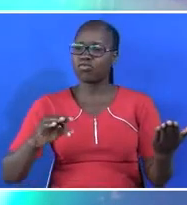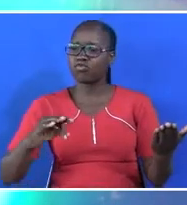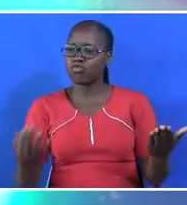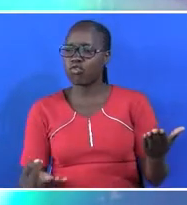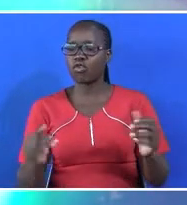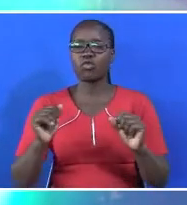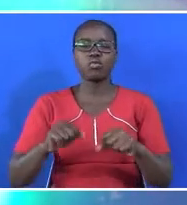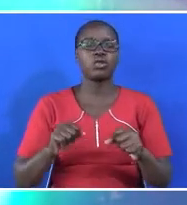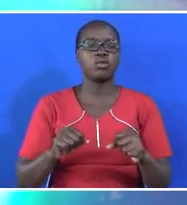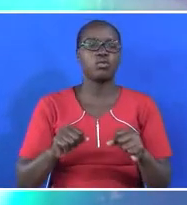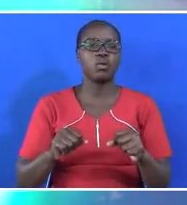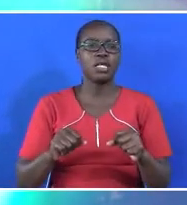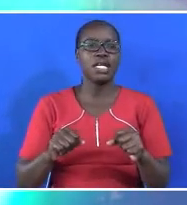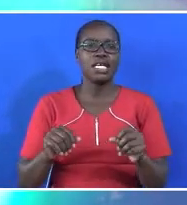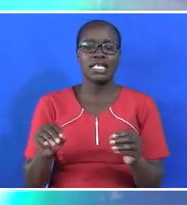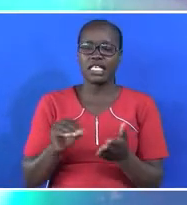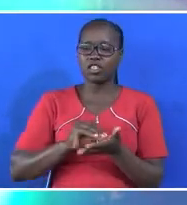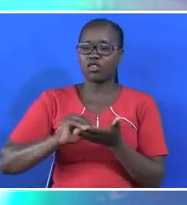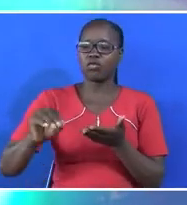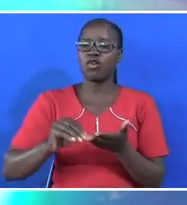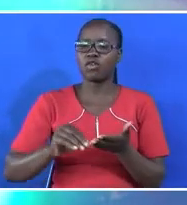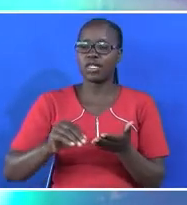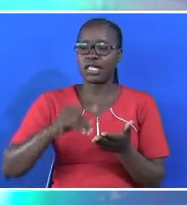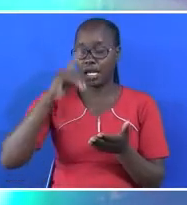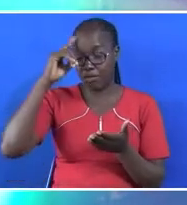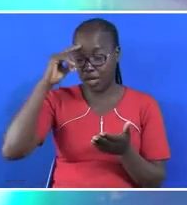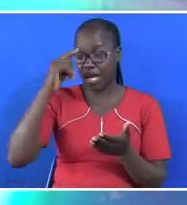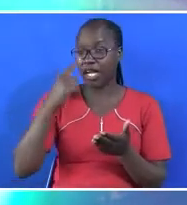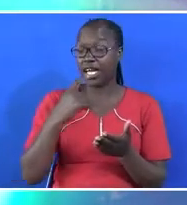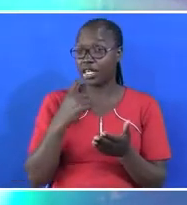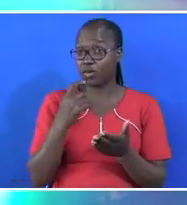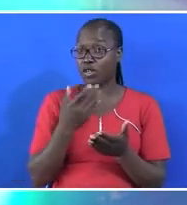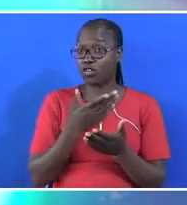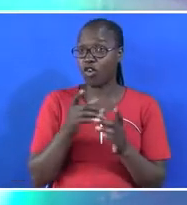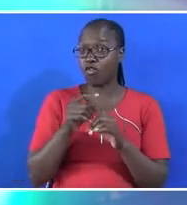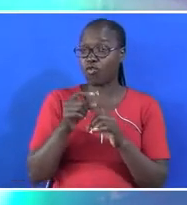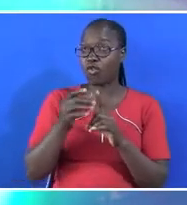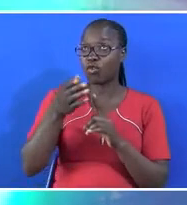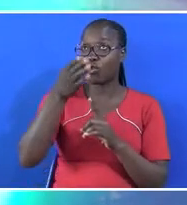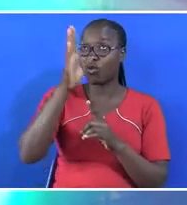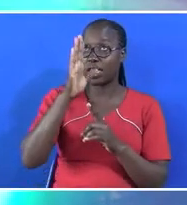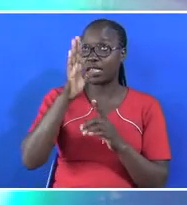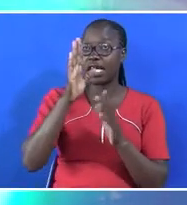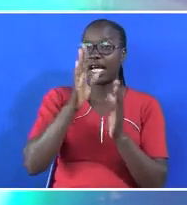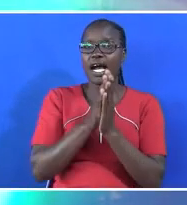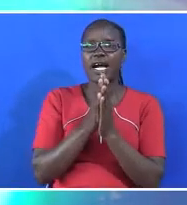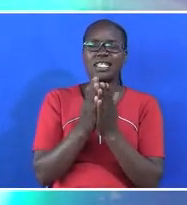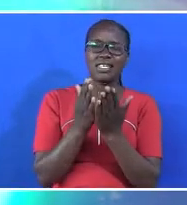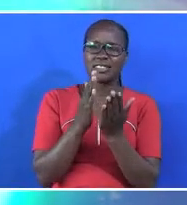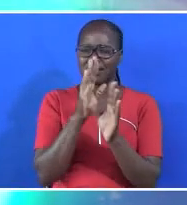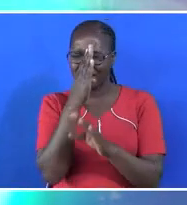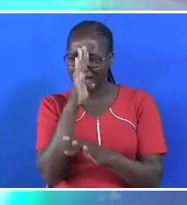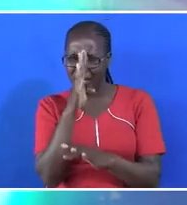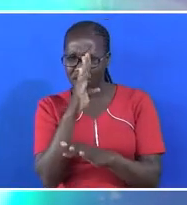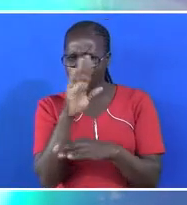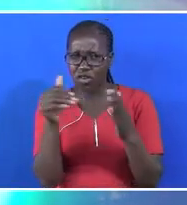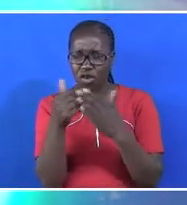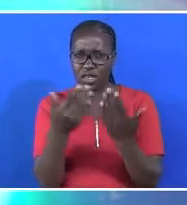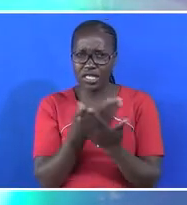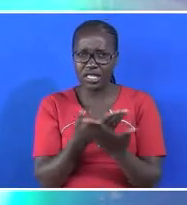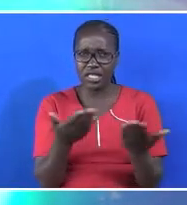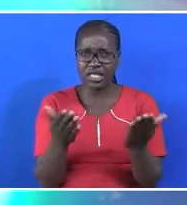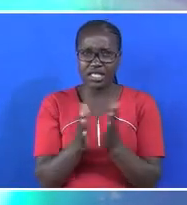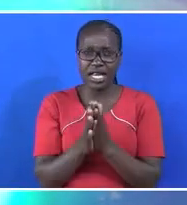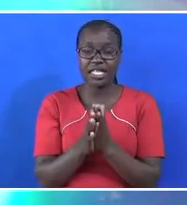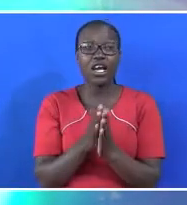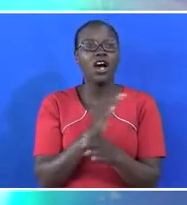has removed the black and white of God's word and have the gray and common in all things. And in this, I